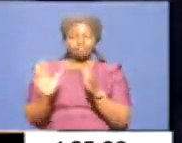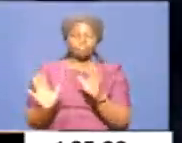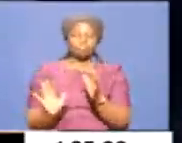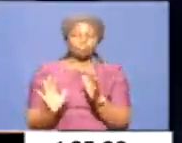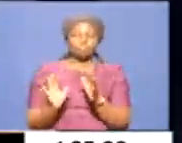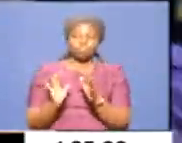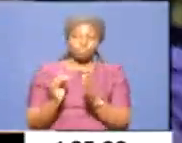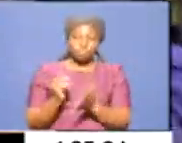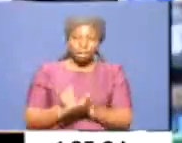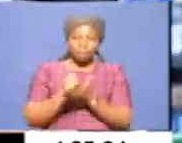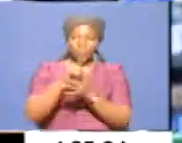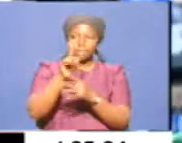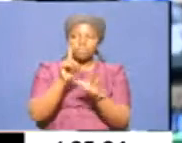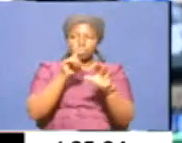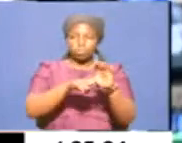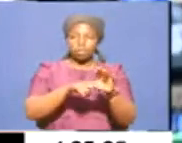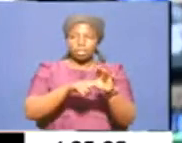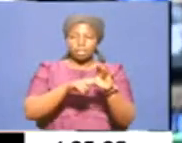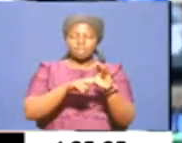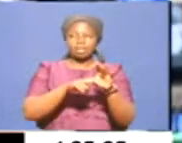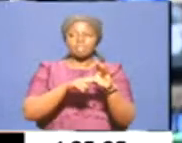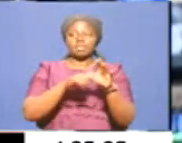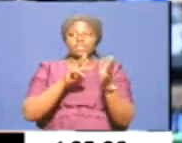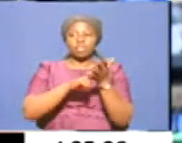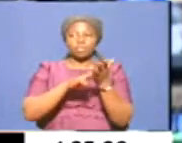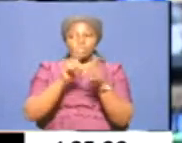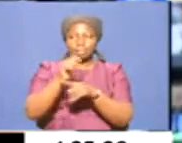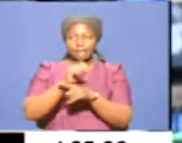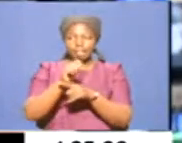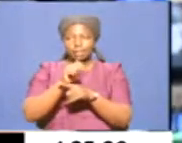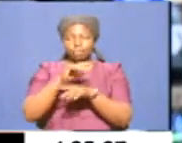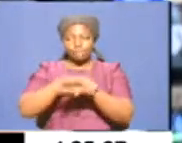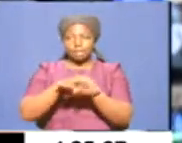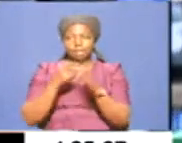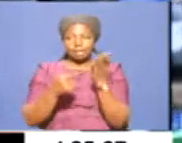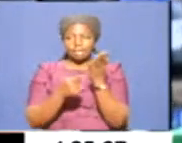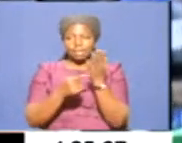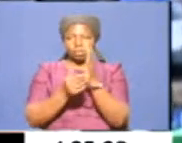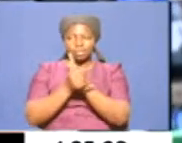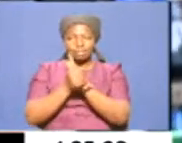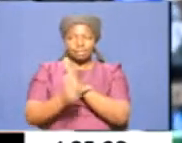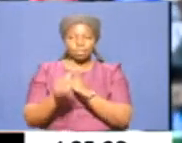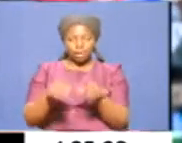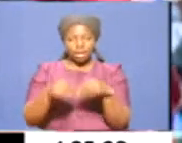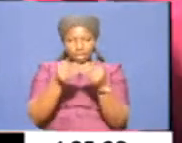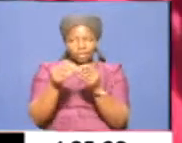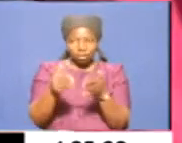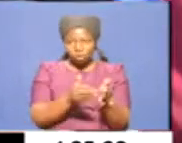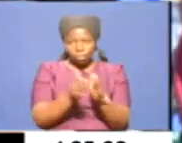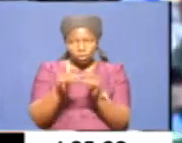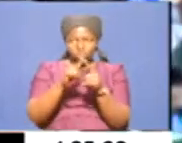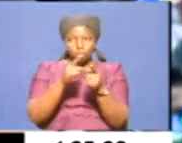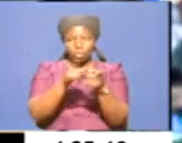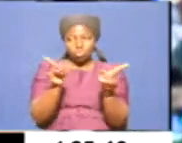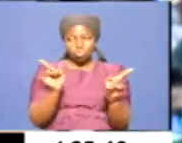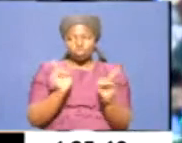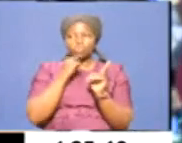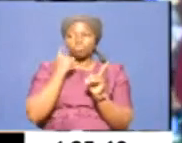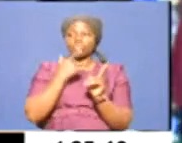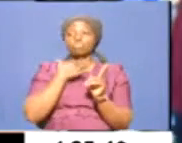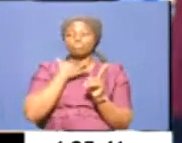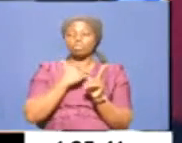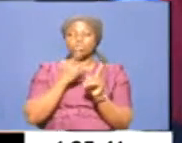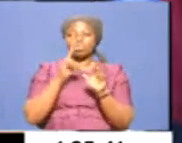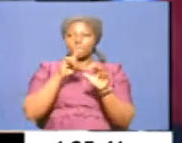acquire technical skills. Tunatoa nafasi kwa wale ambao wangeapenda sana kujiunga na vyuo, kujiunga na shule